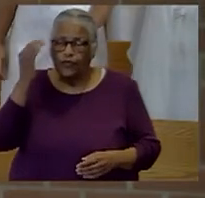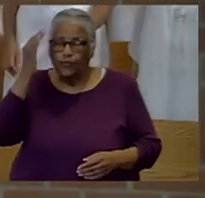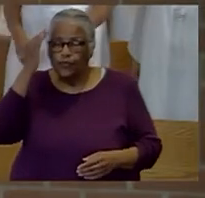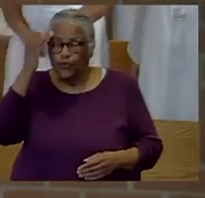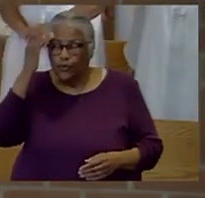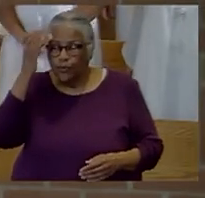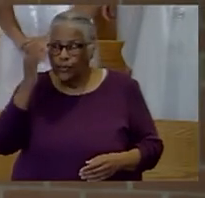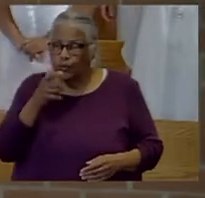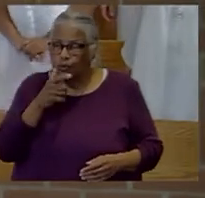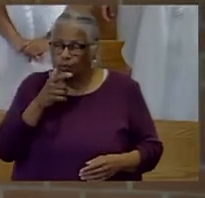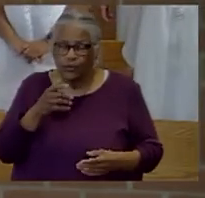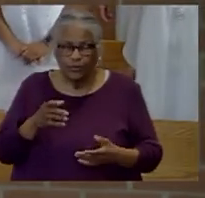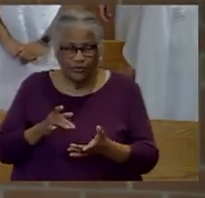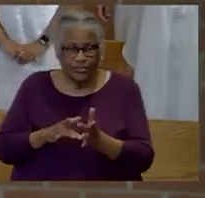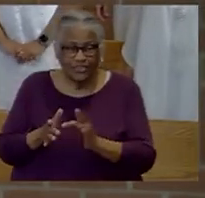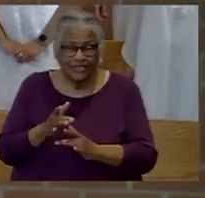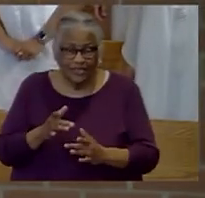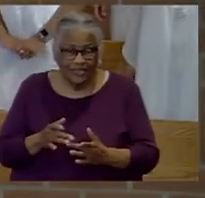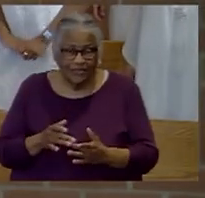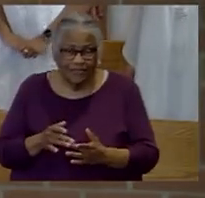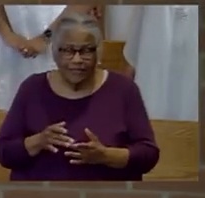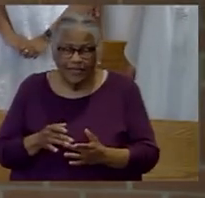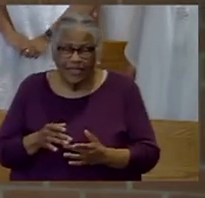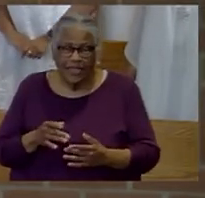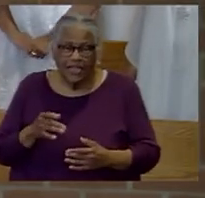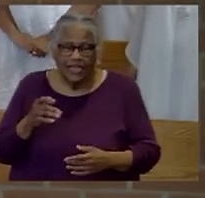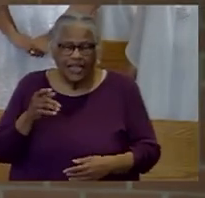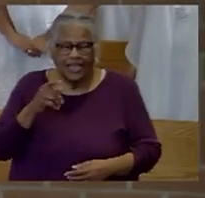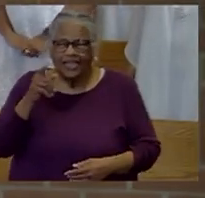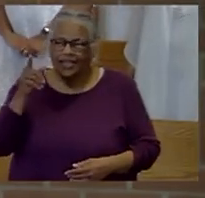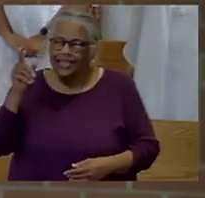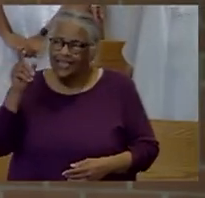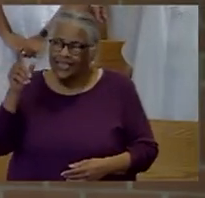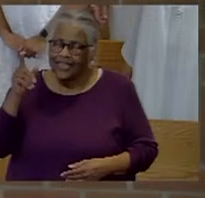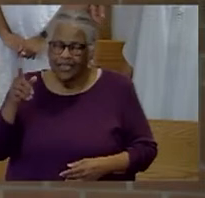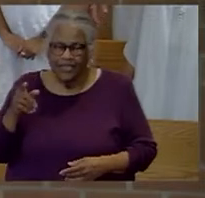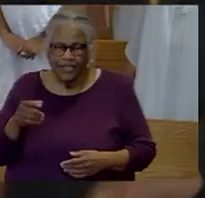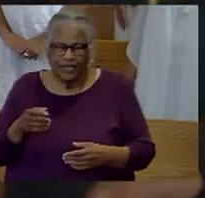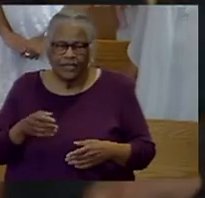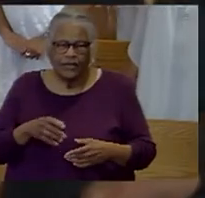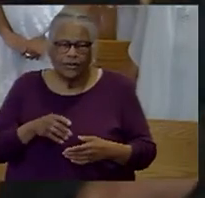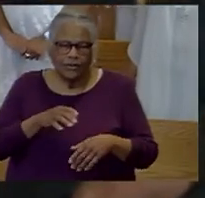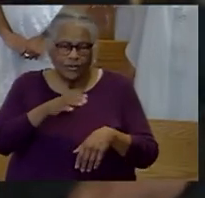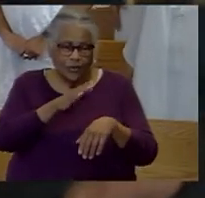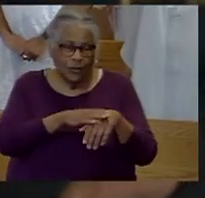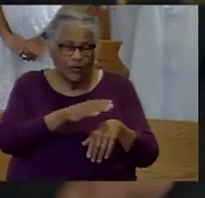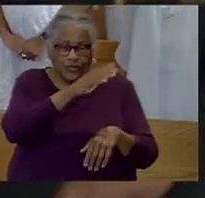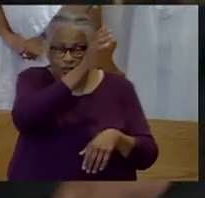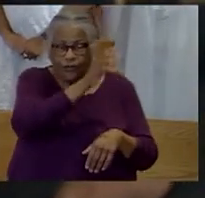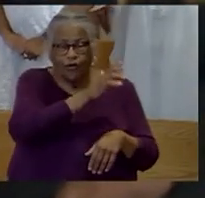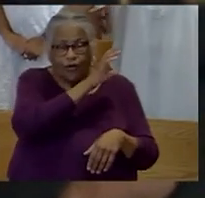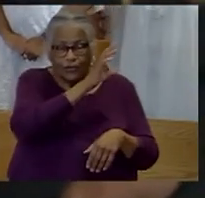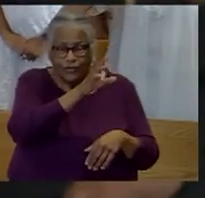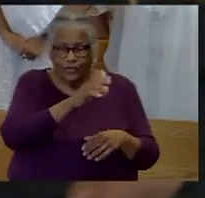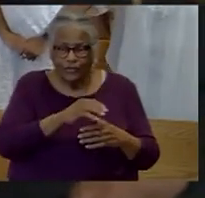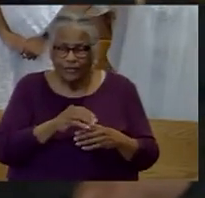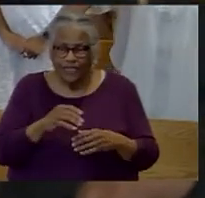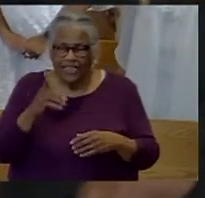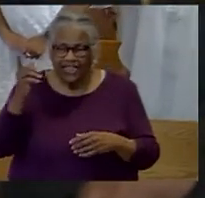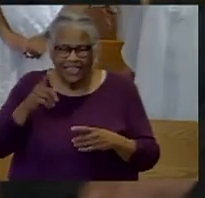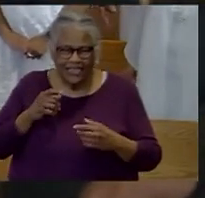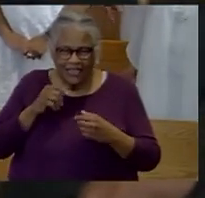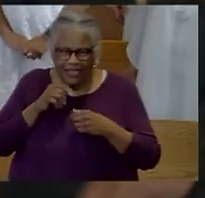away. He bore the cross. He bore the pain. He bore the suffering. And my brother and my sister, why don't you